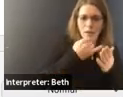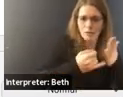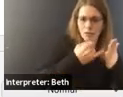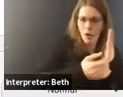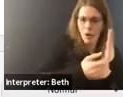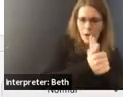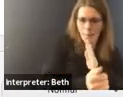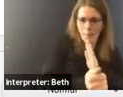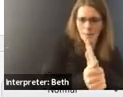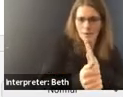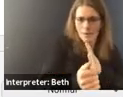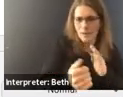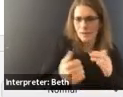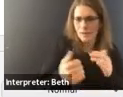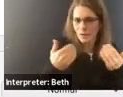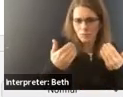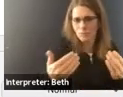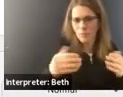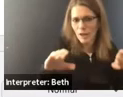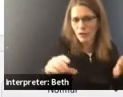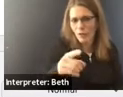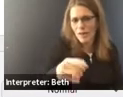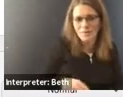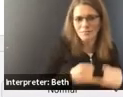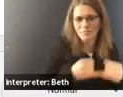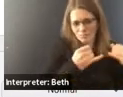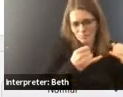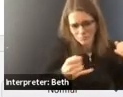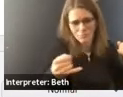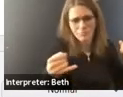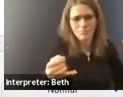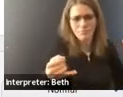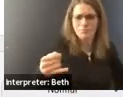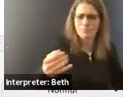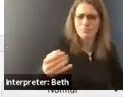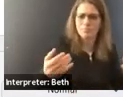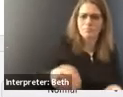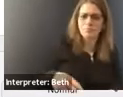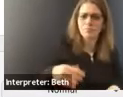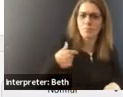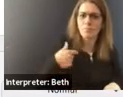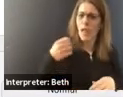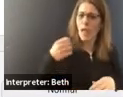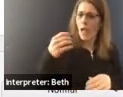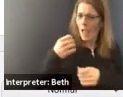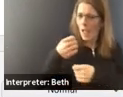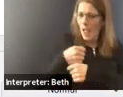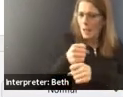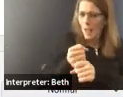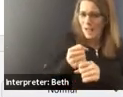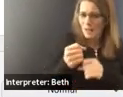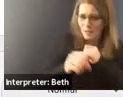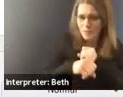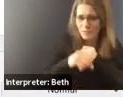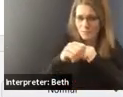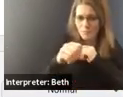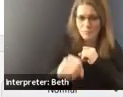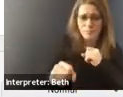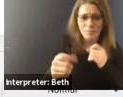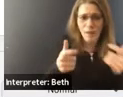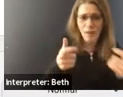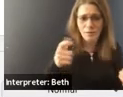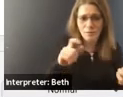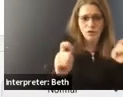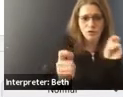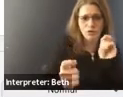it's going to go like this. And I've made a fairly dramatic change in my intent for what this